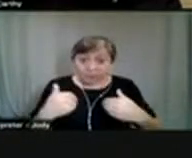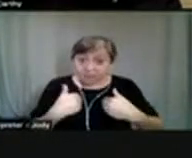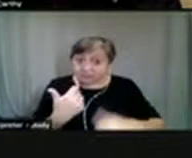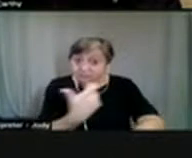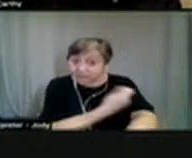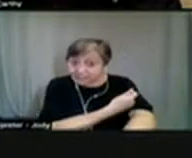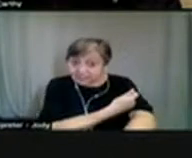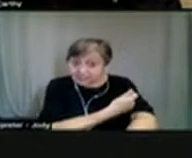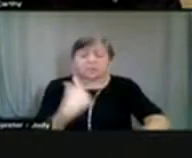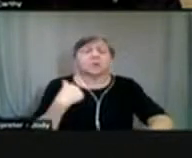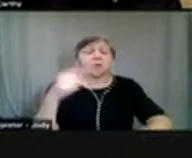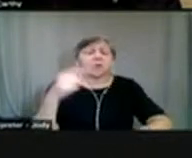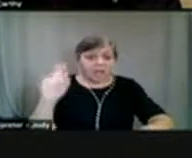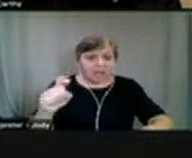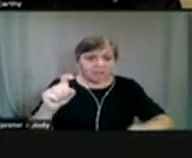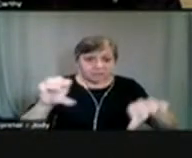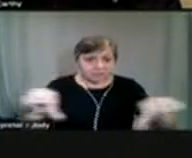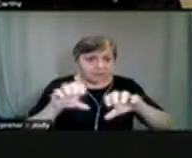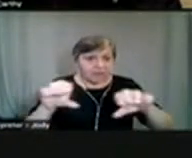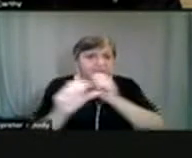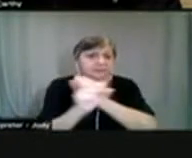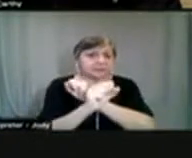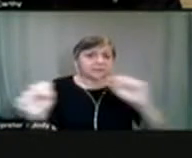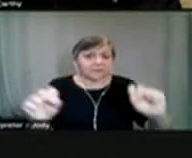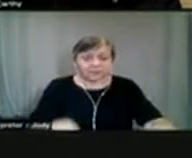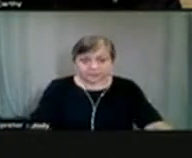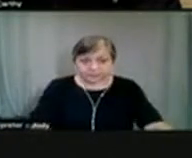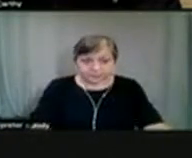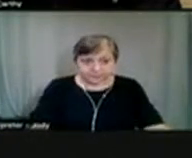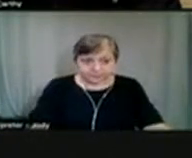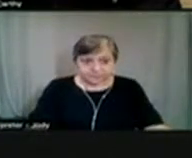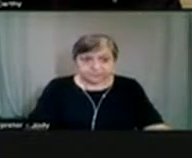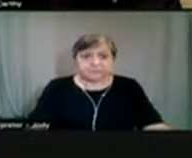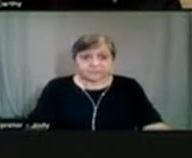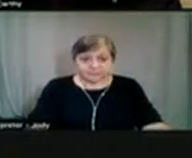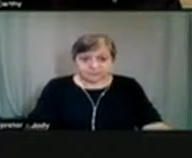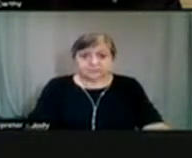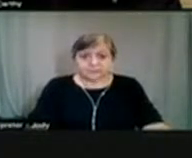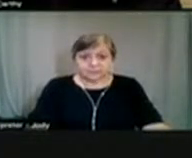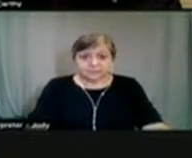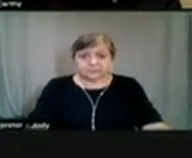to take these precautions. So if there are no other questions,